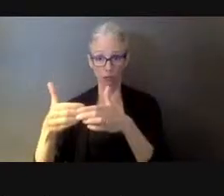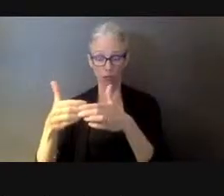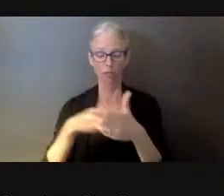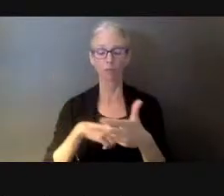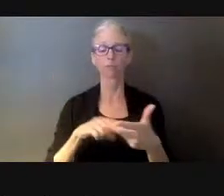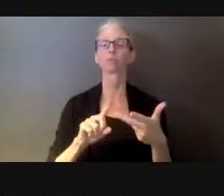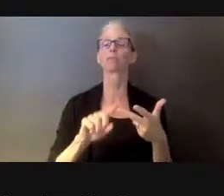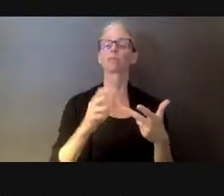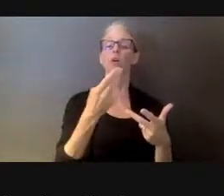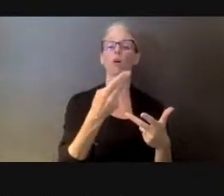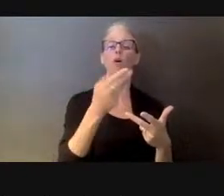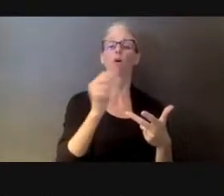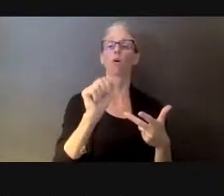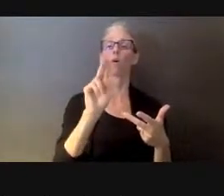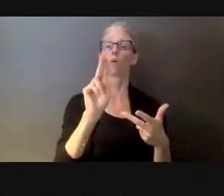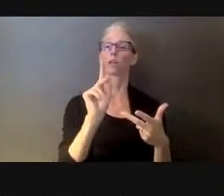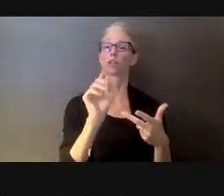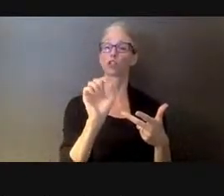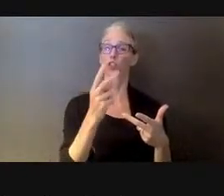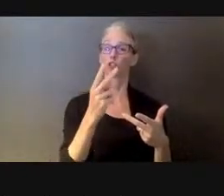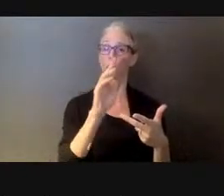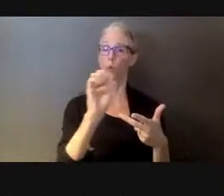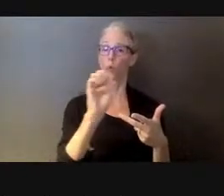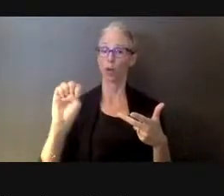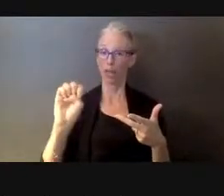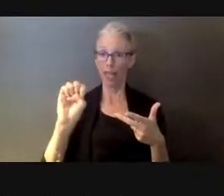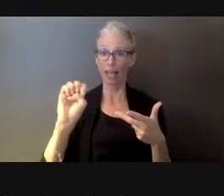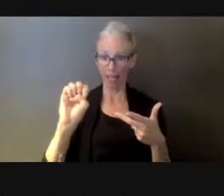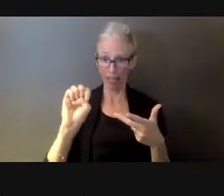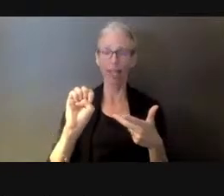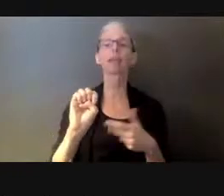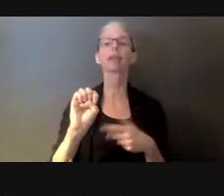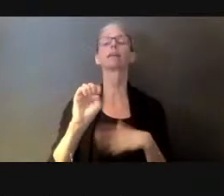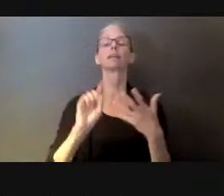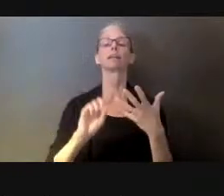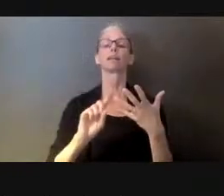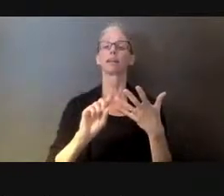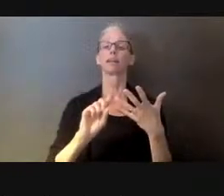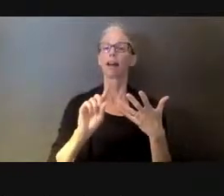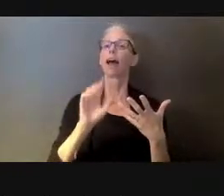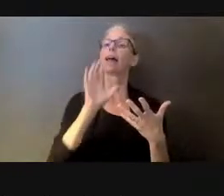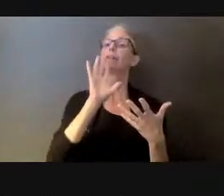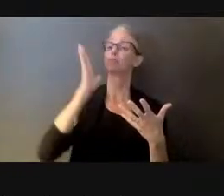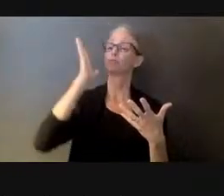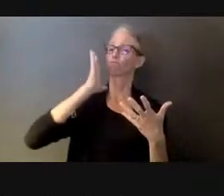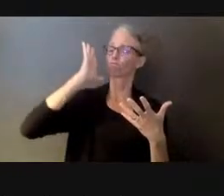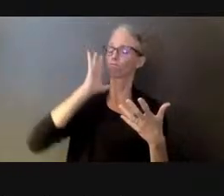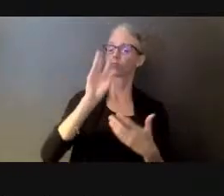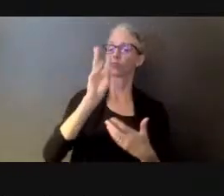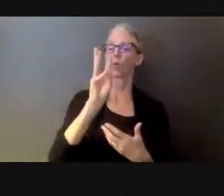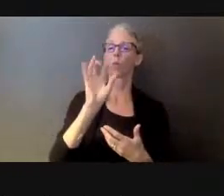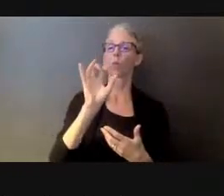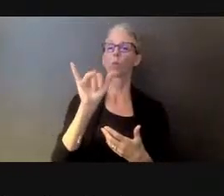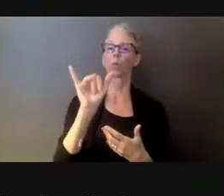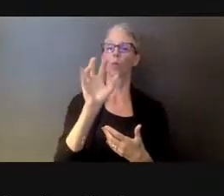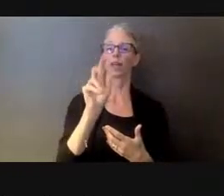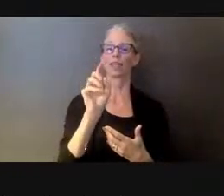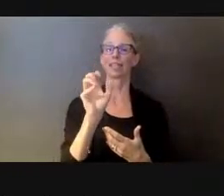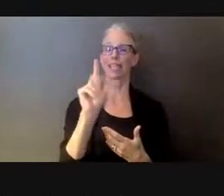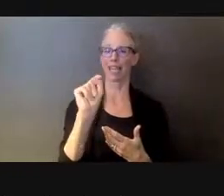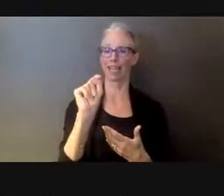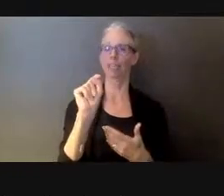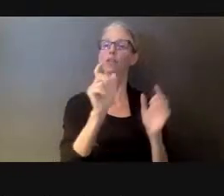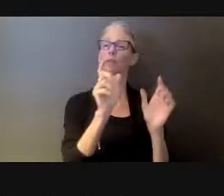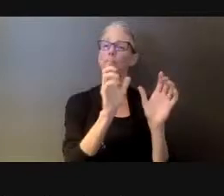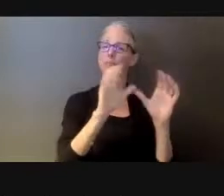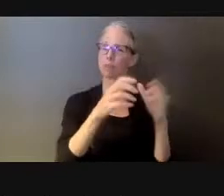Nations Confederacy Peoples, and the ancient Wendat peoples. The territory, which we